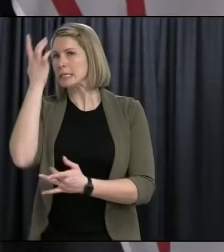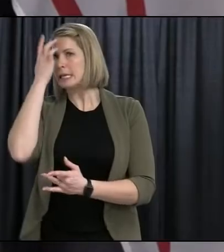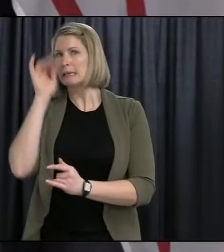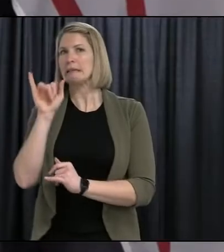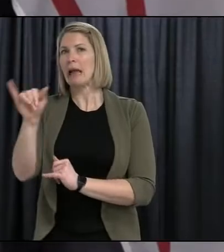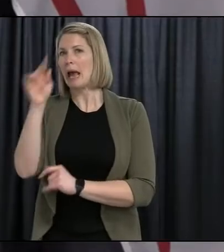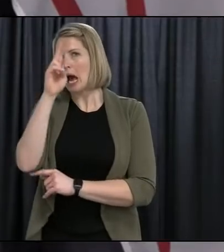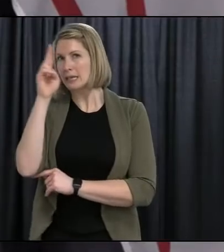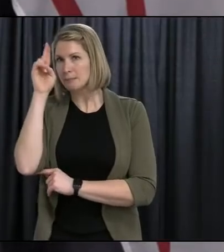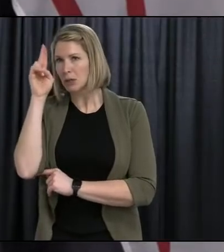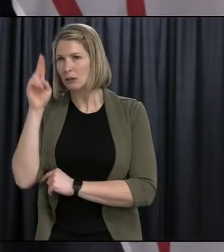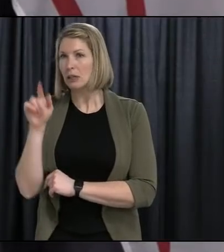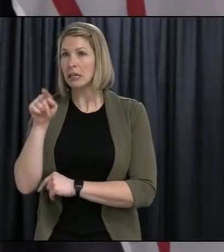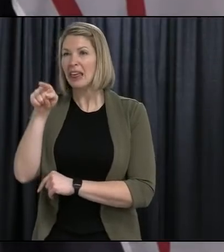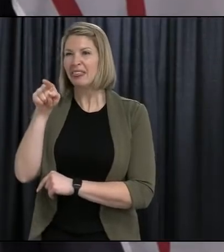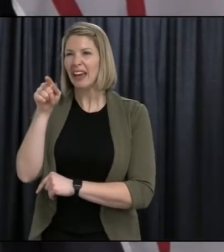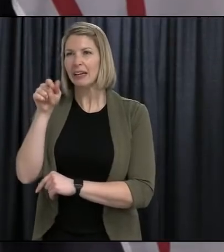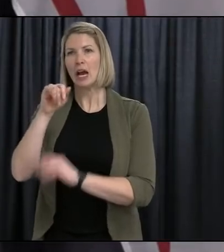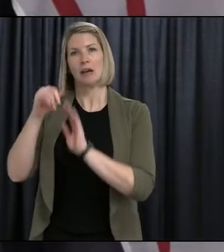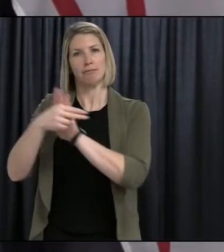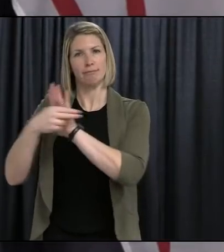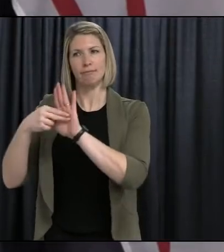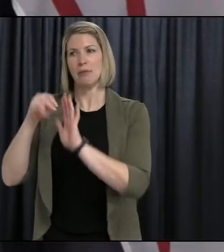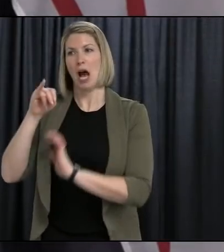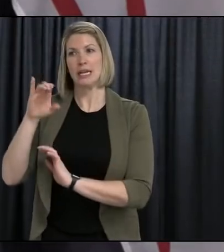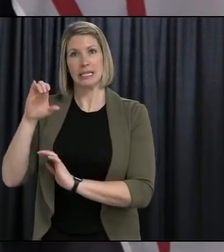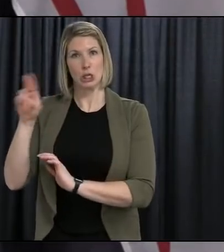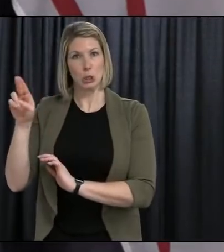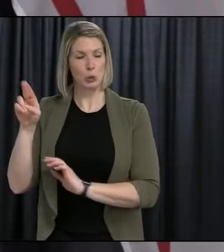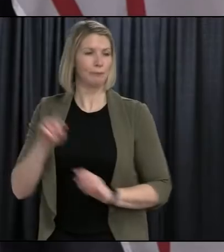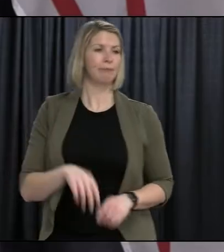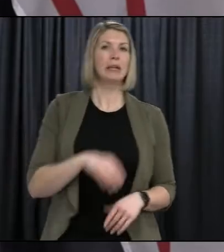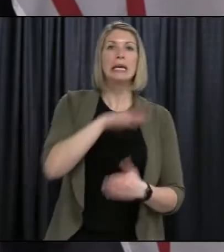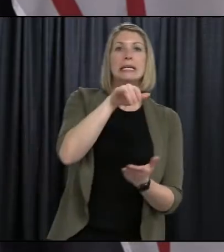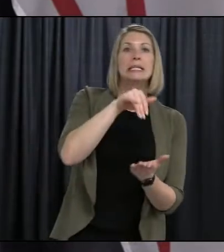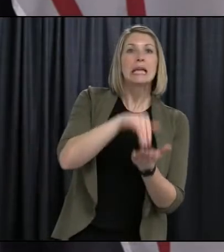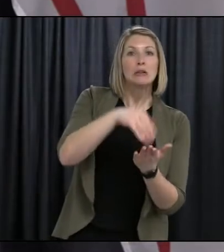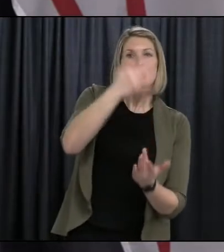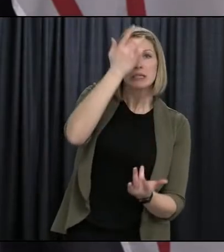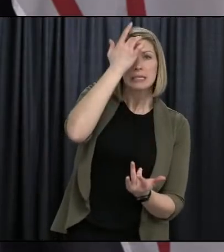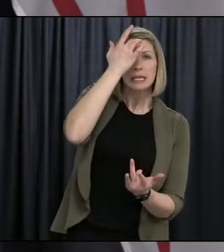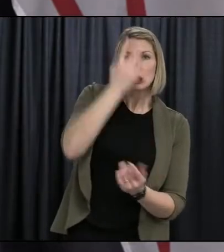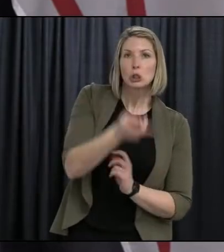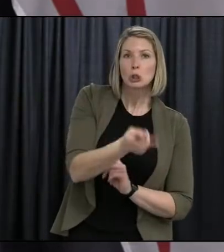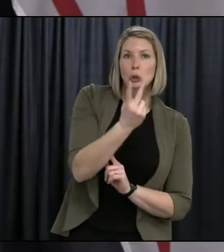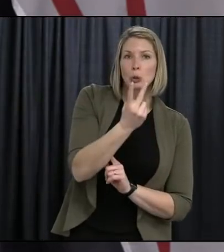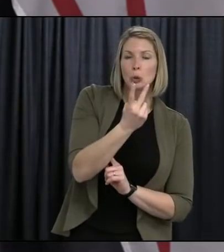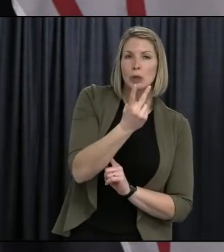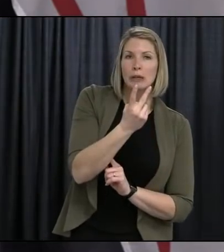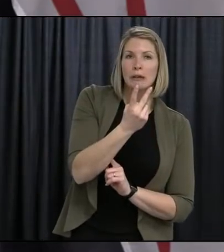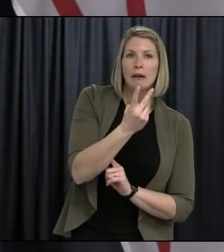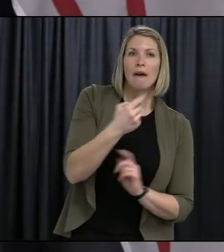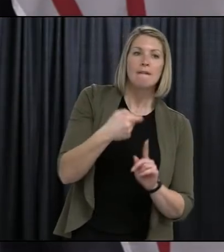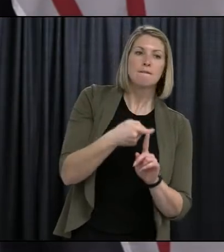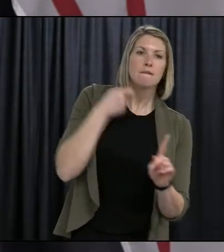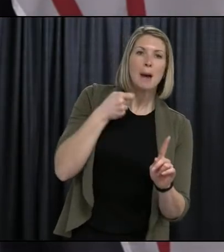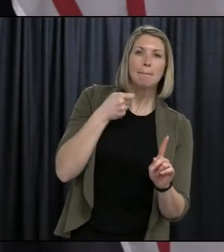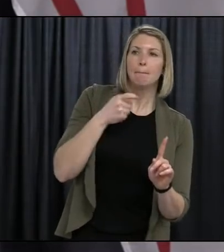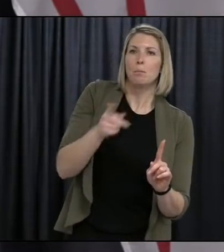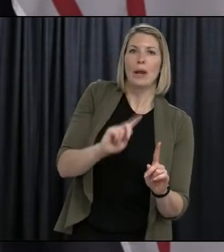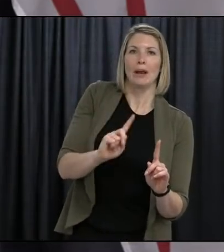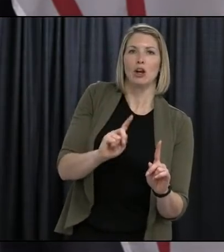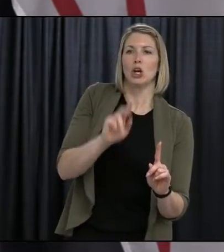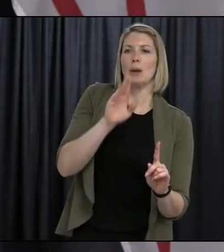So I have no information regarding the central cases with regard to variant or not.